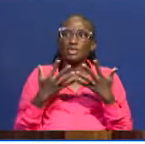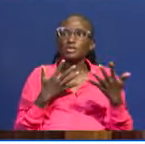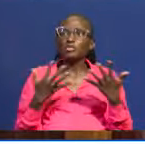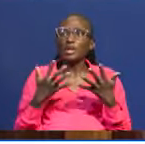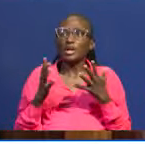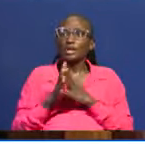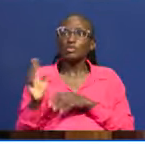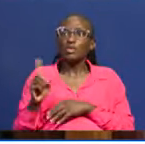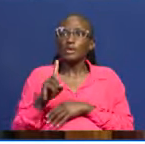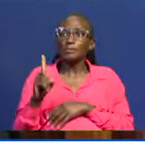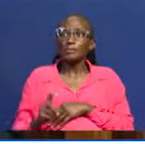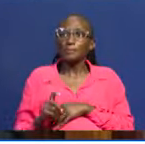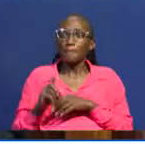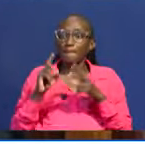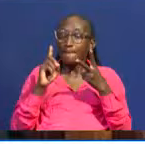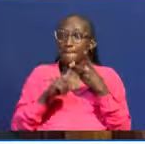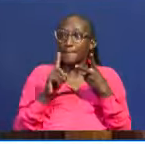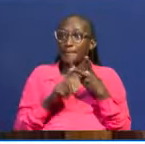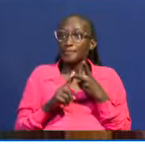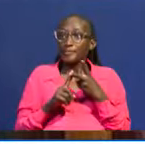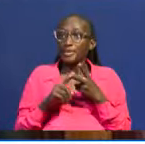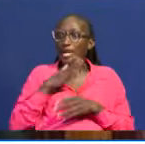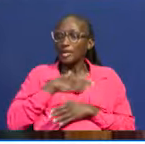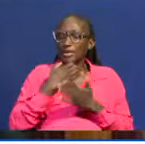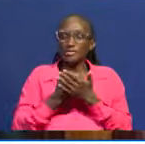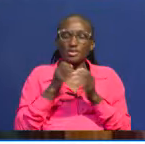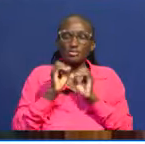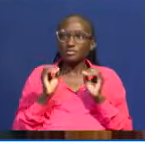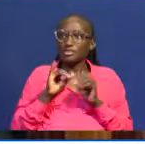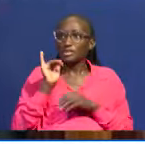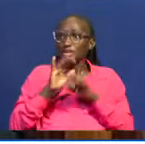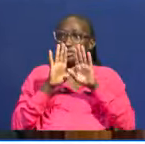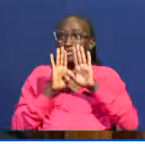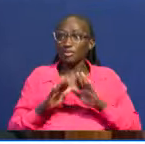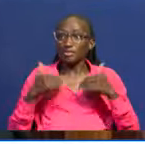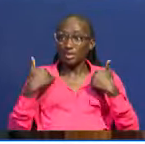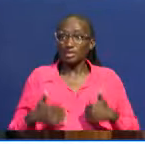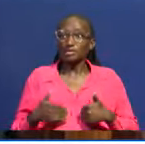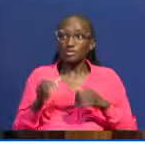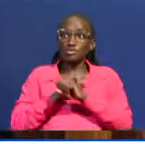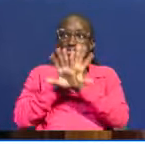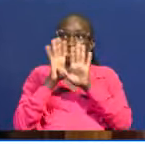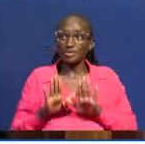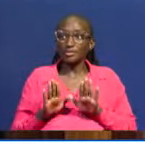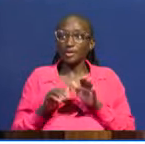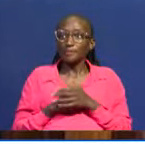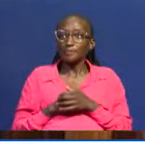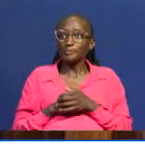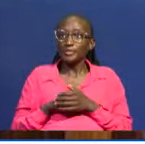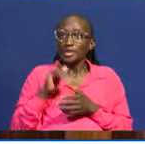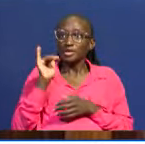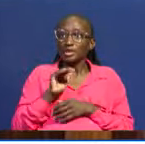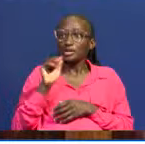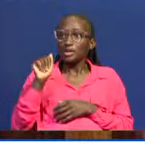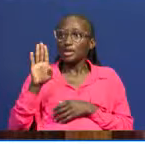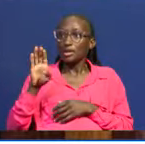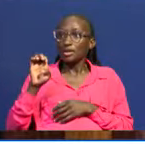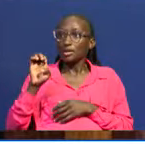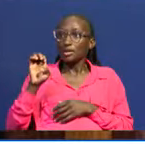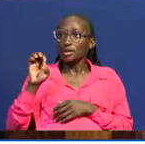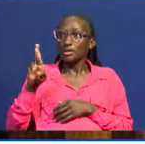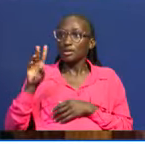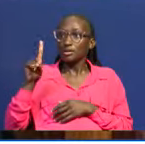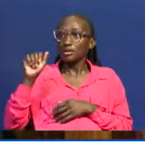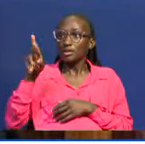property? Number two, it is not our evidence, and this is important for me to clarify, that Abadea's Safari Lodges